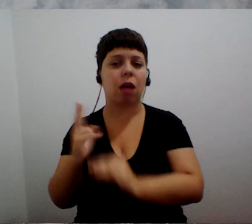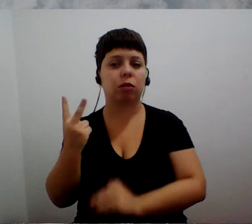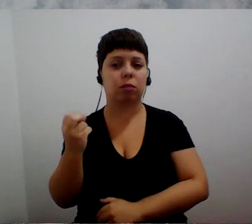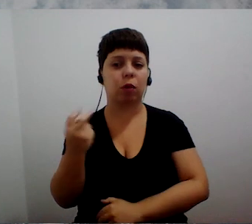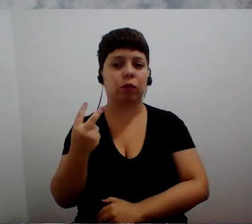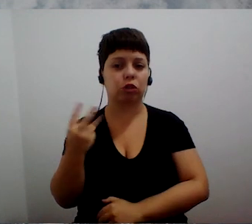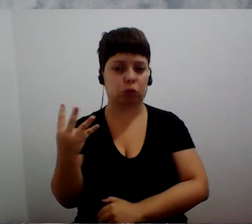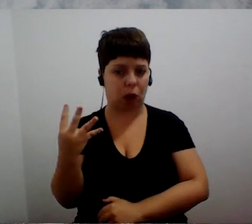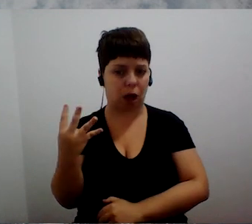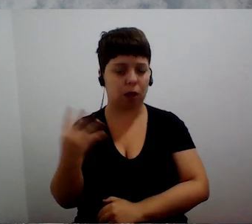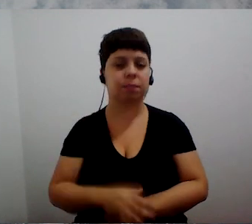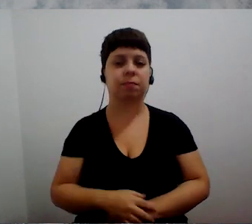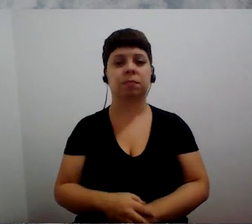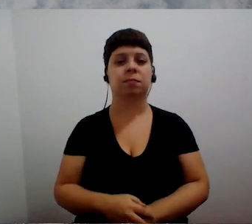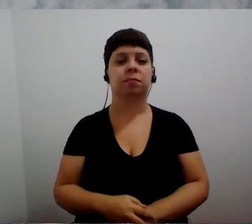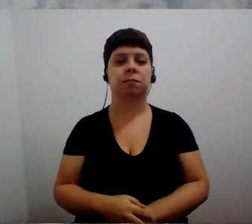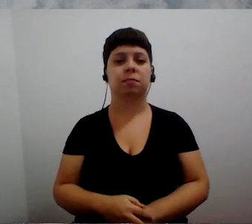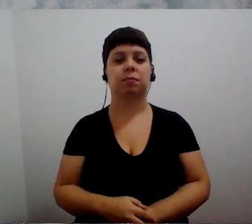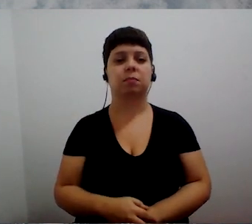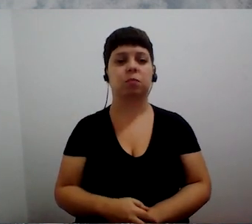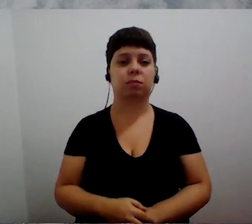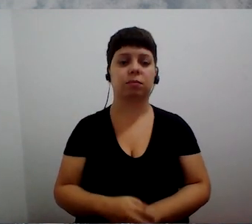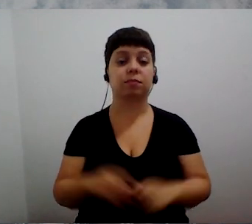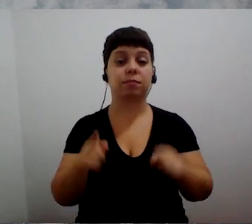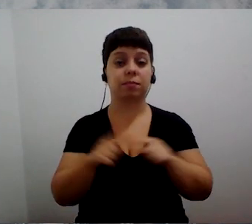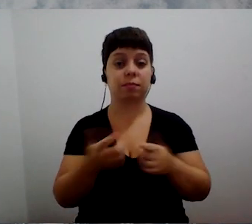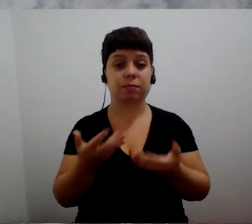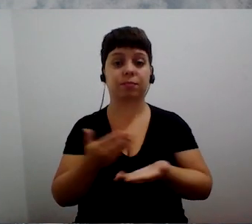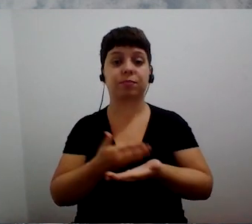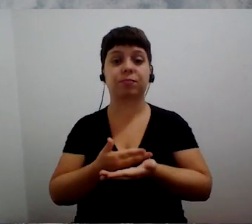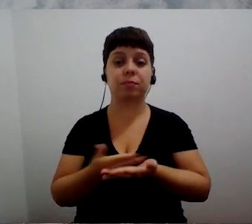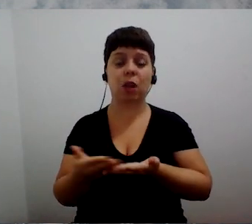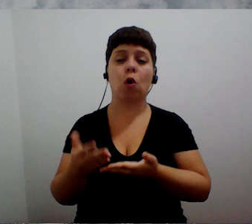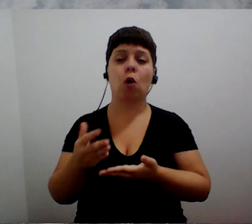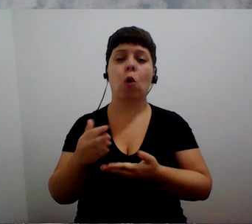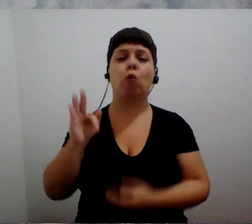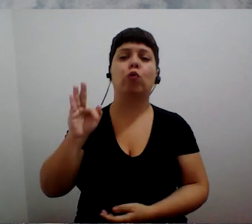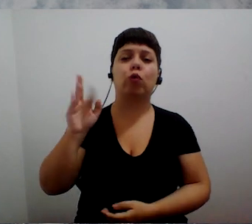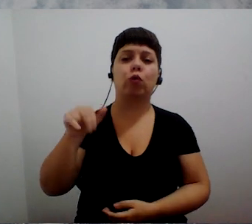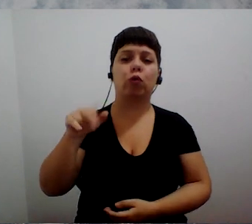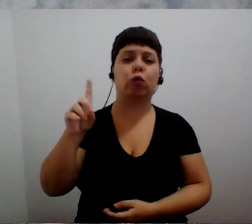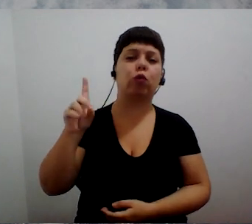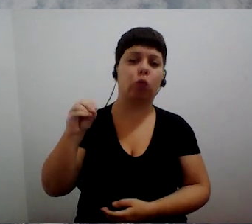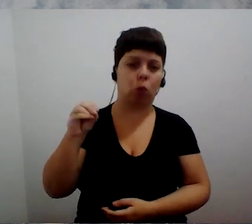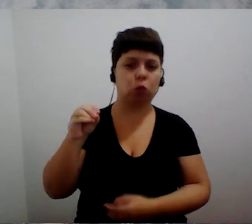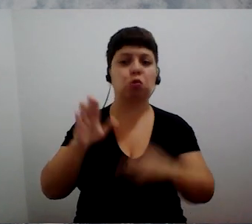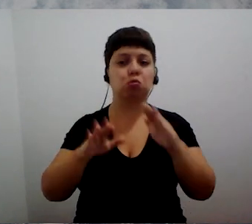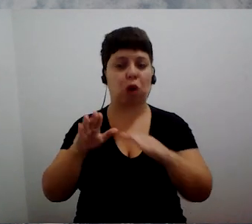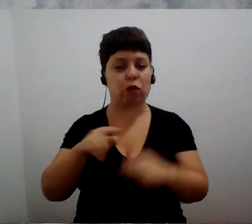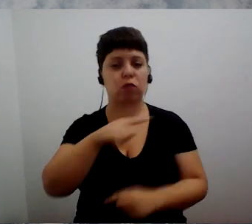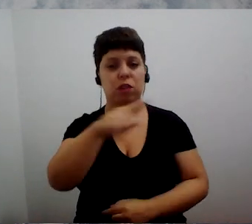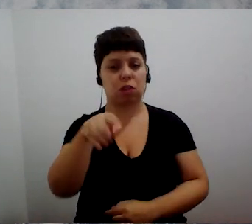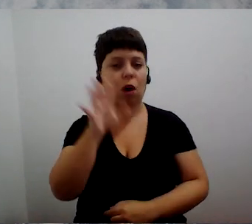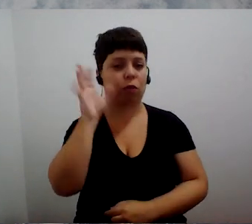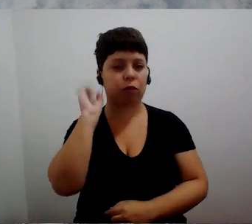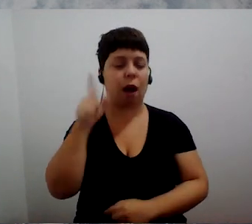$185 million to this for a period of 6 years, running up to 2024. And we were also one of the initiators of the ProBlue Fund in the